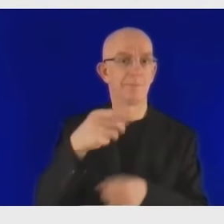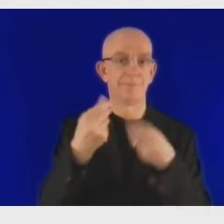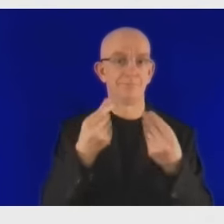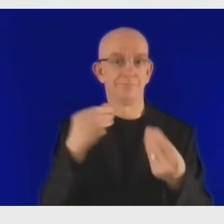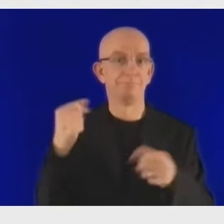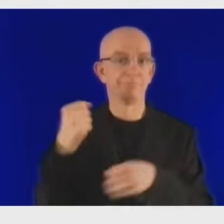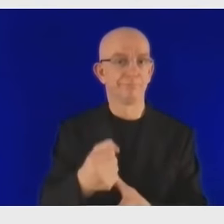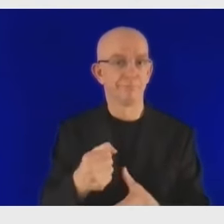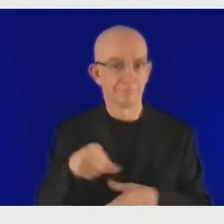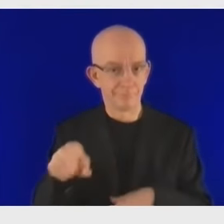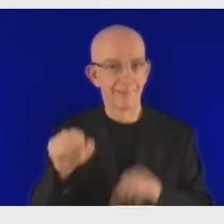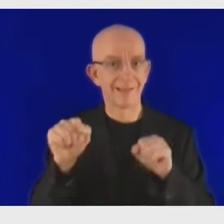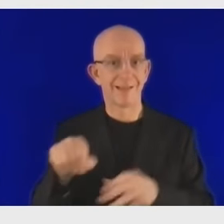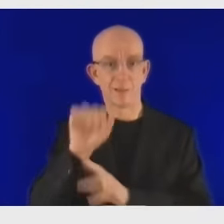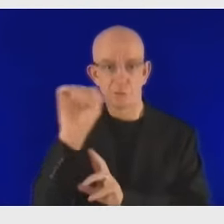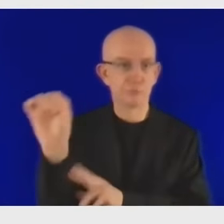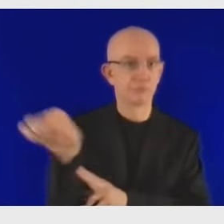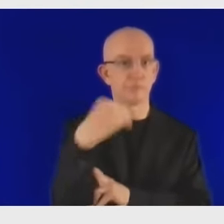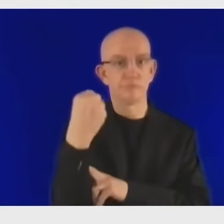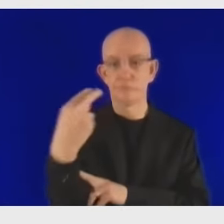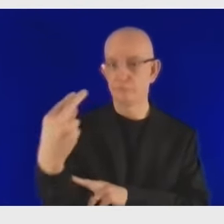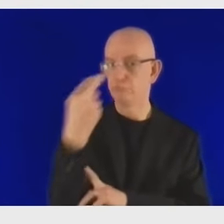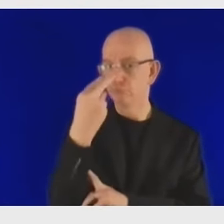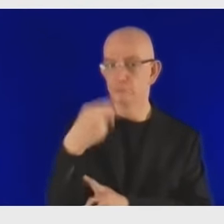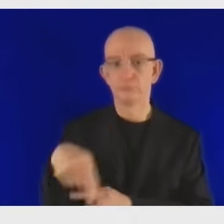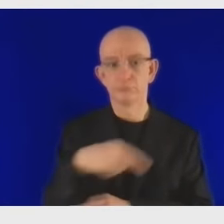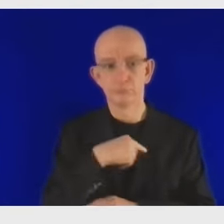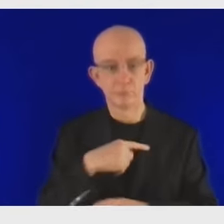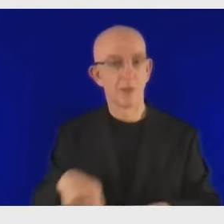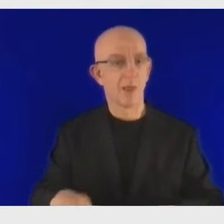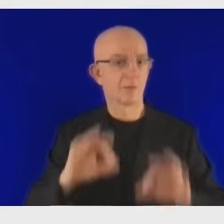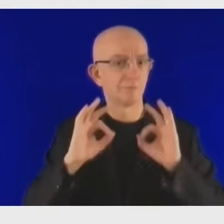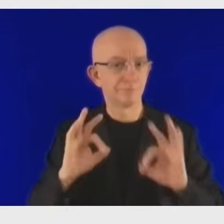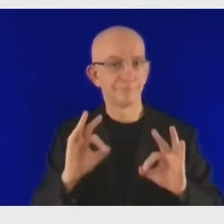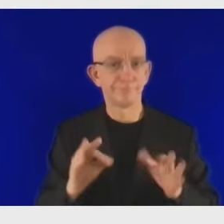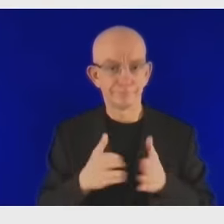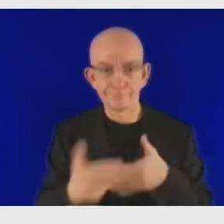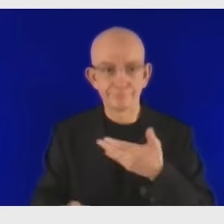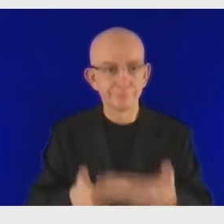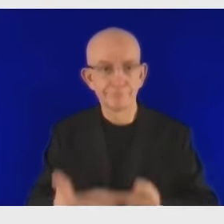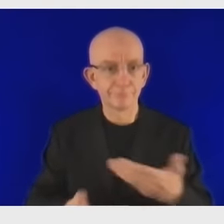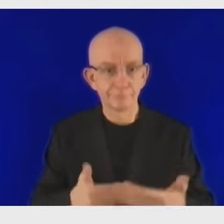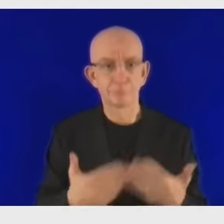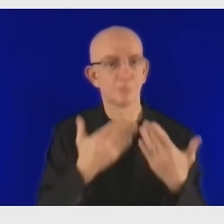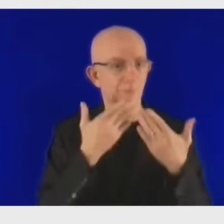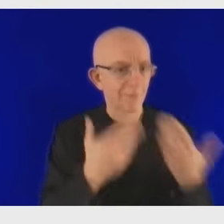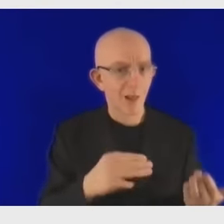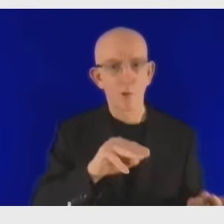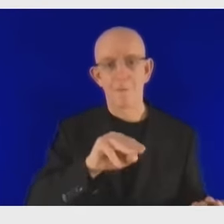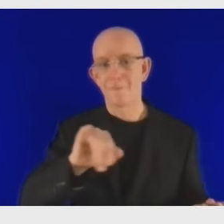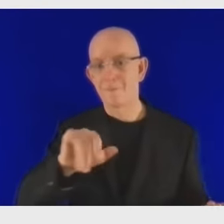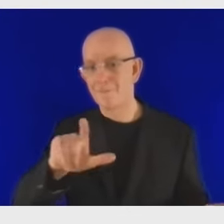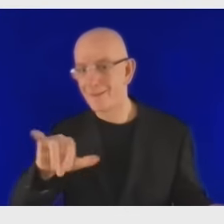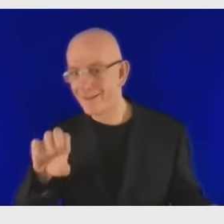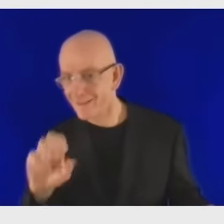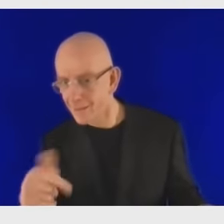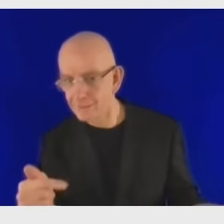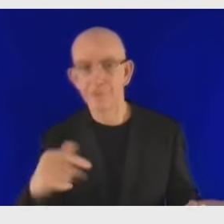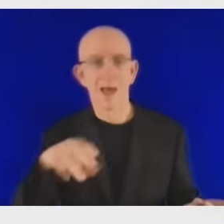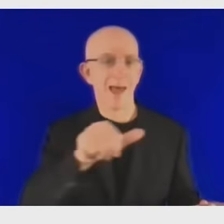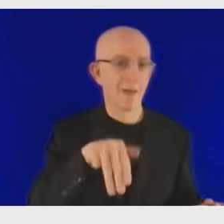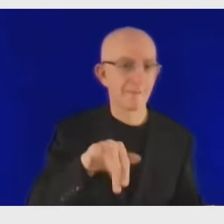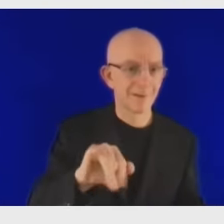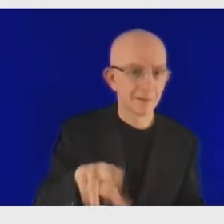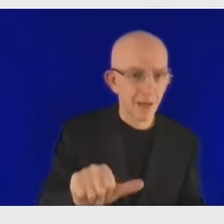to now invite Archana and Sophia to the floor, to the virtual podium, if you would, and to really kickstart